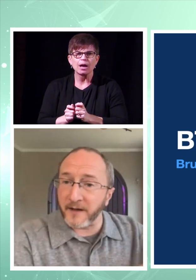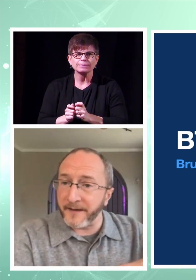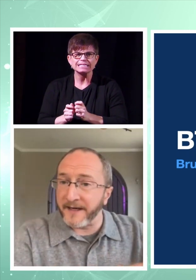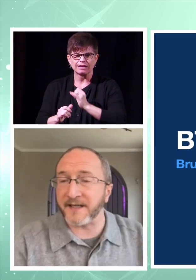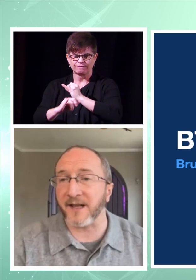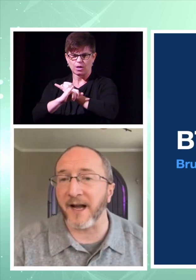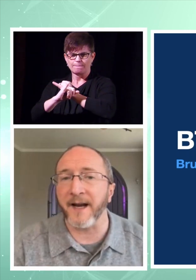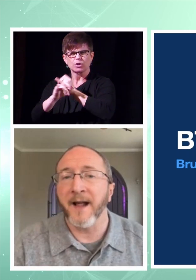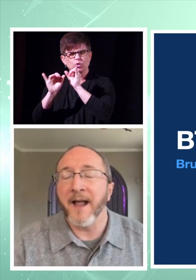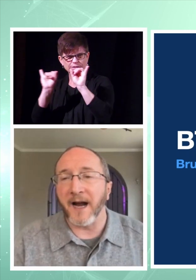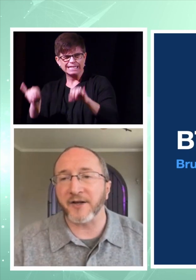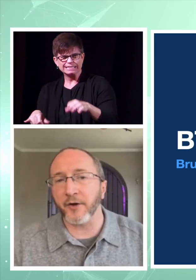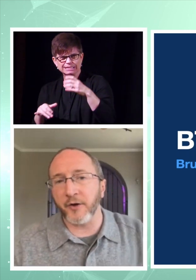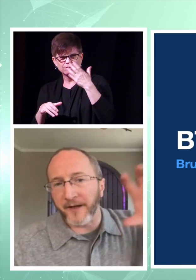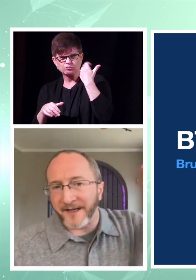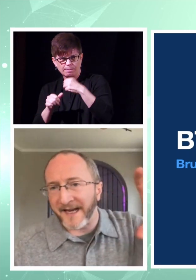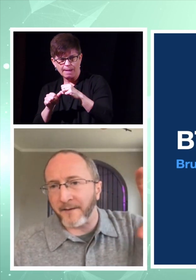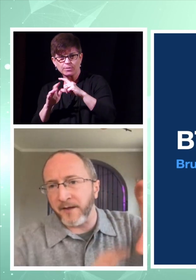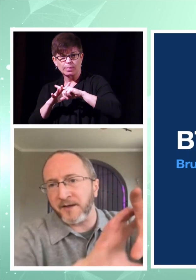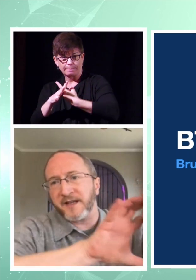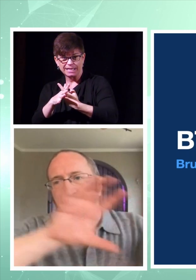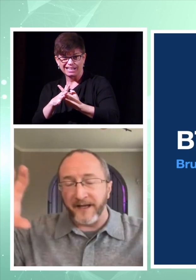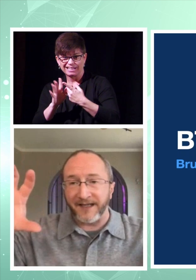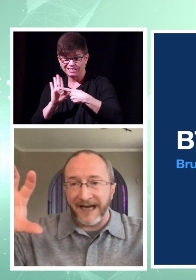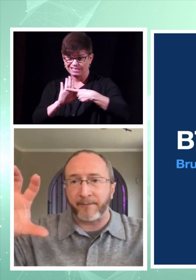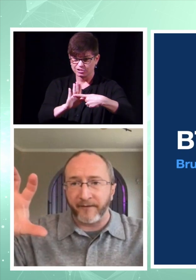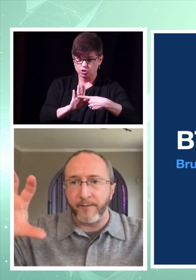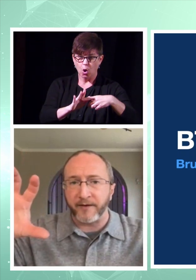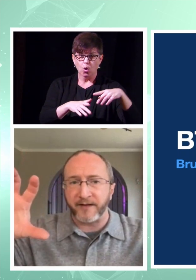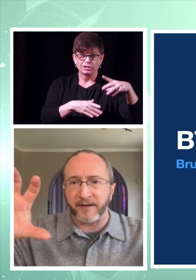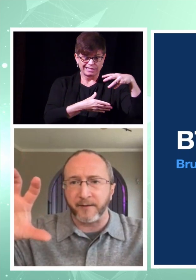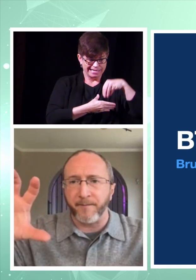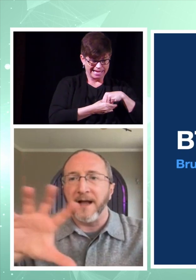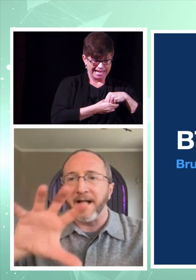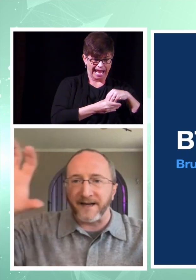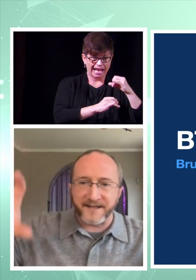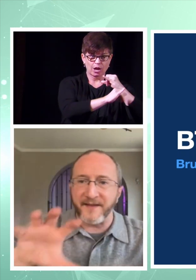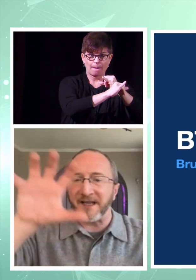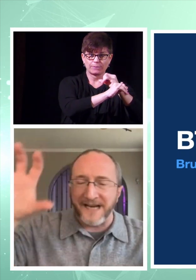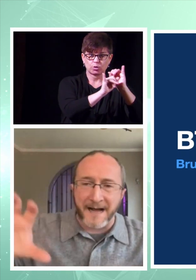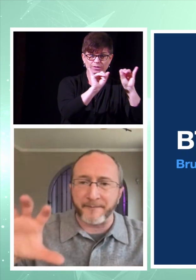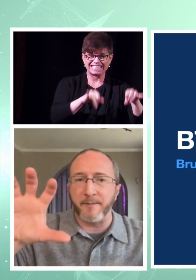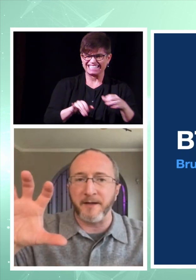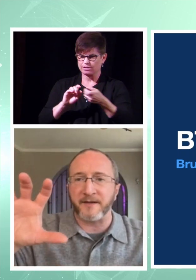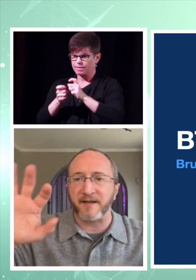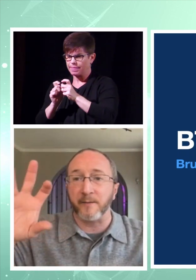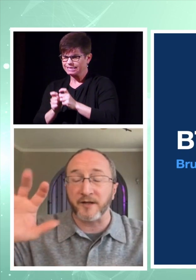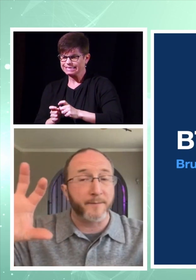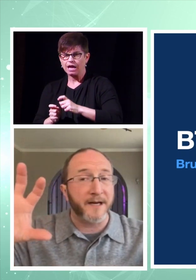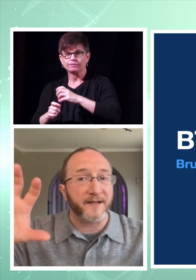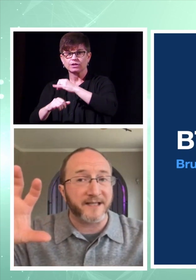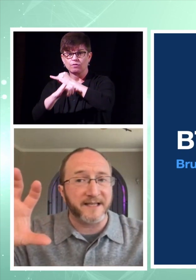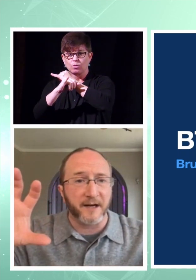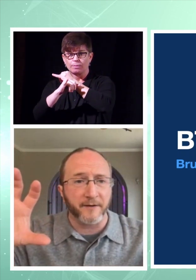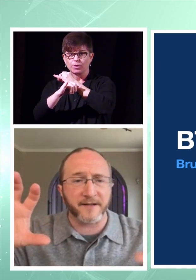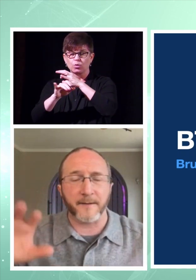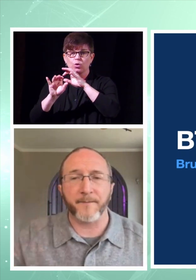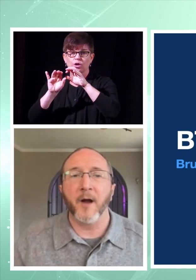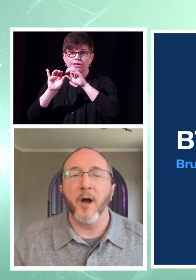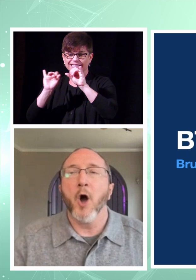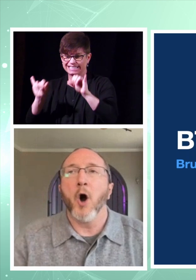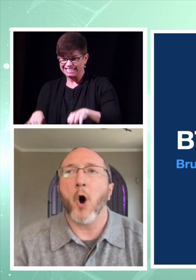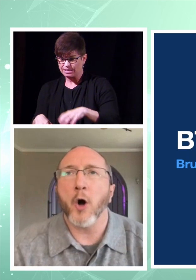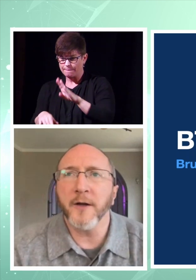Remember in the very beginning slide, I showed you the innate immune system and the adaptive immune system. And I said the adaptive immune system was the B and the T